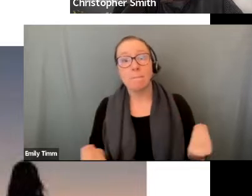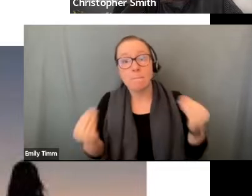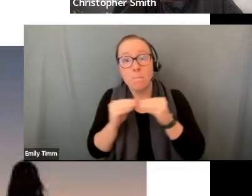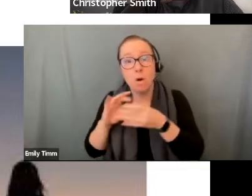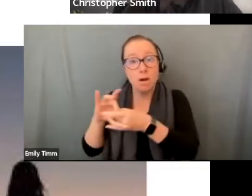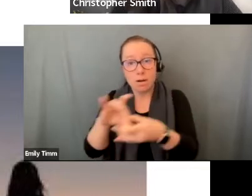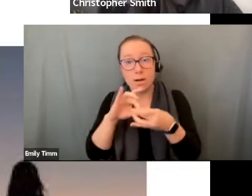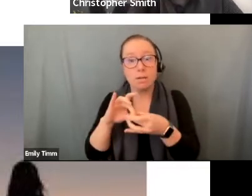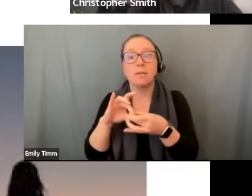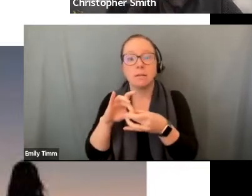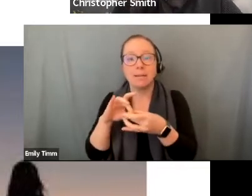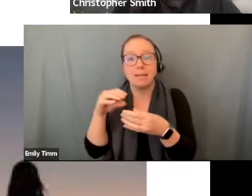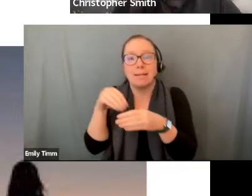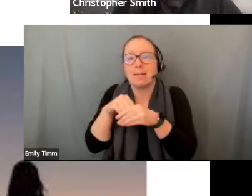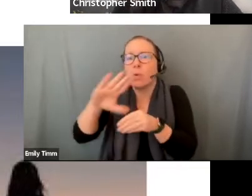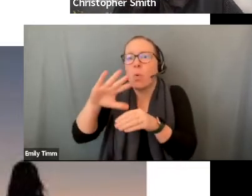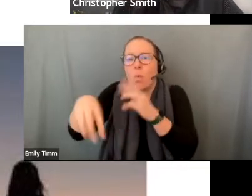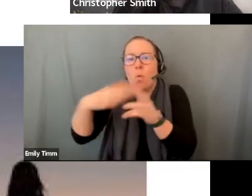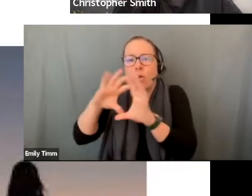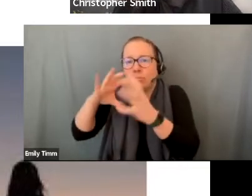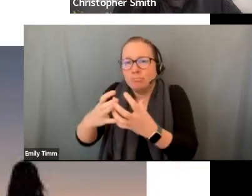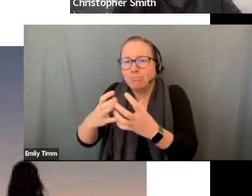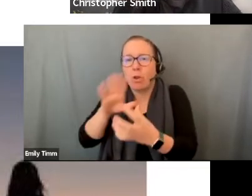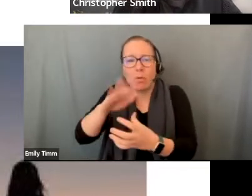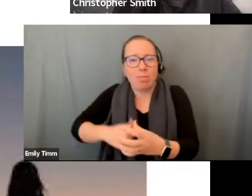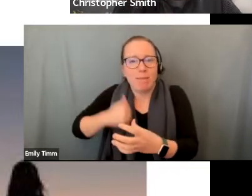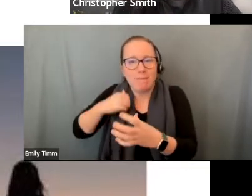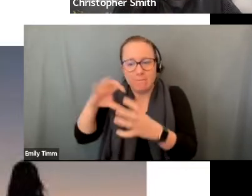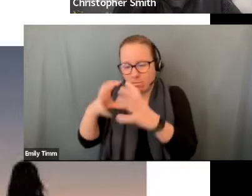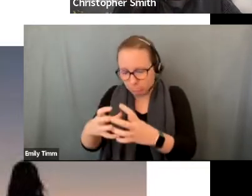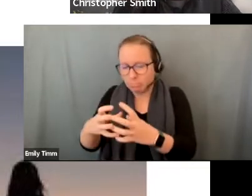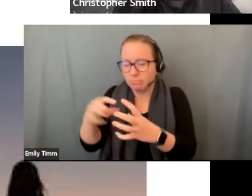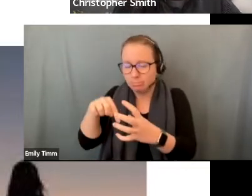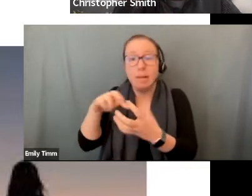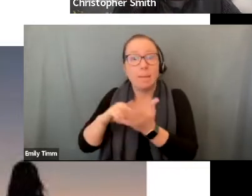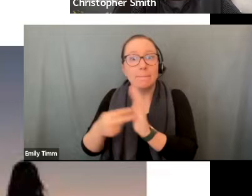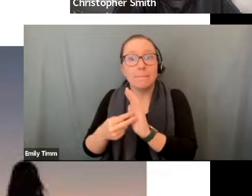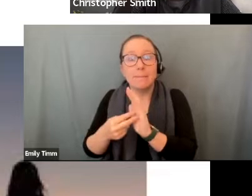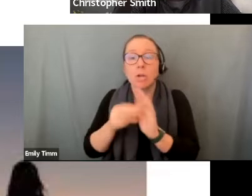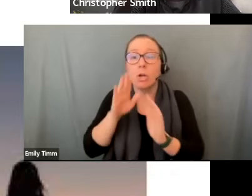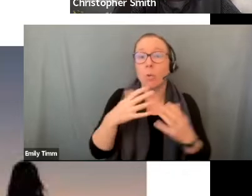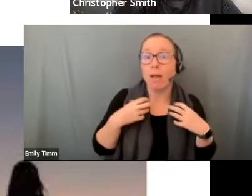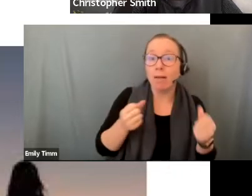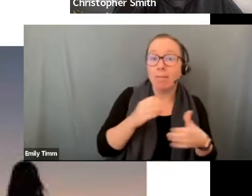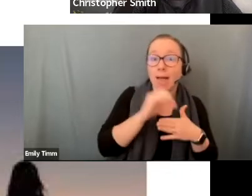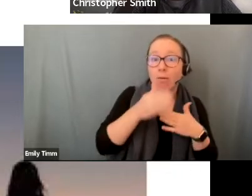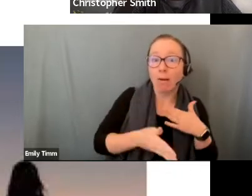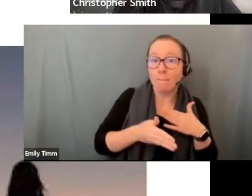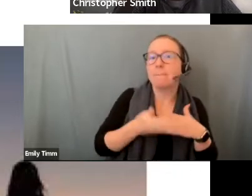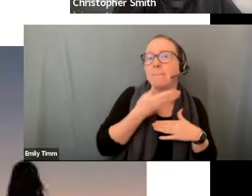in your world, in your life, the better your health outcomes are.